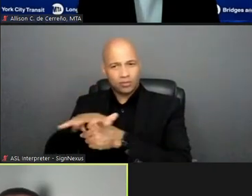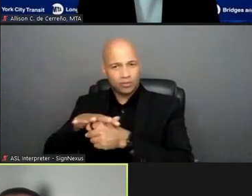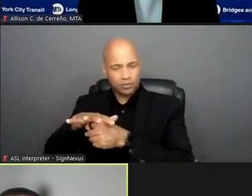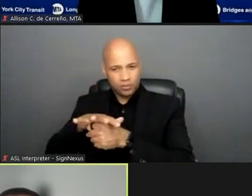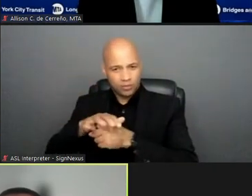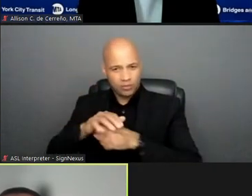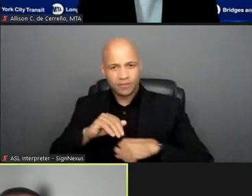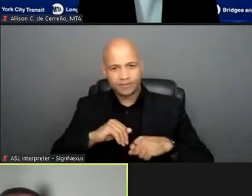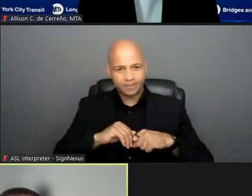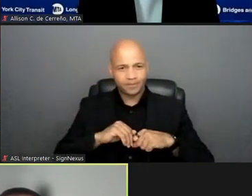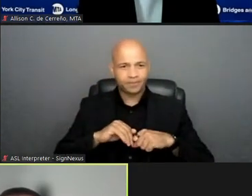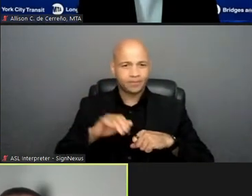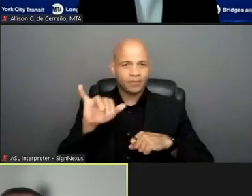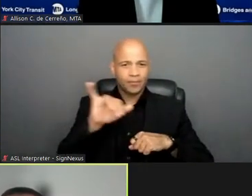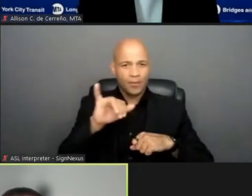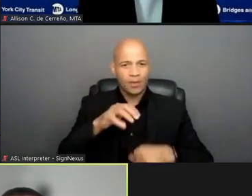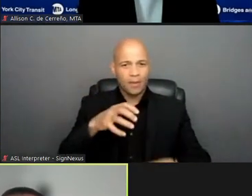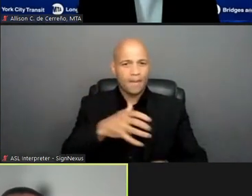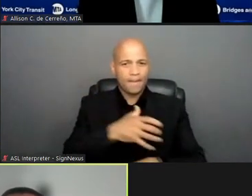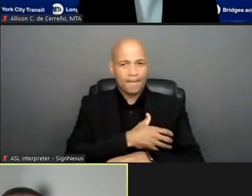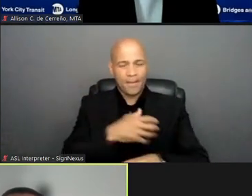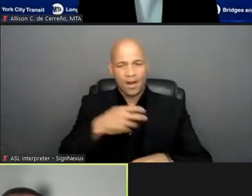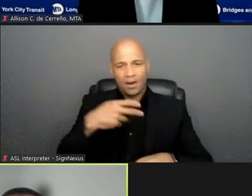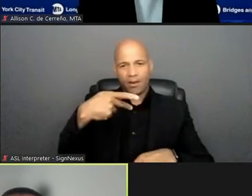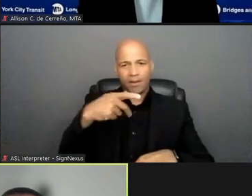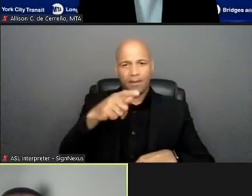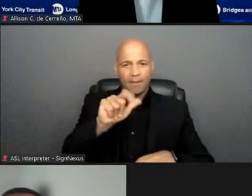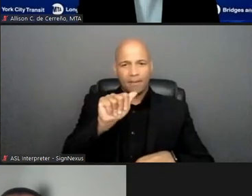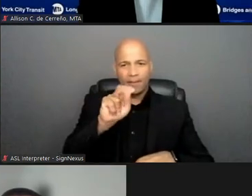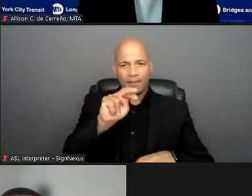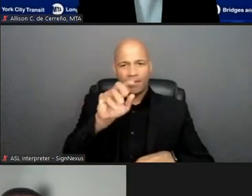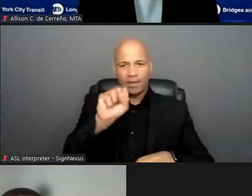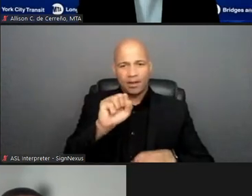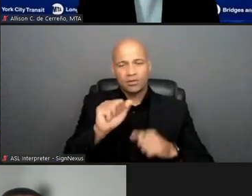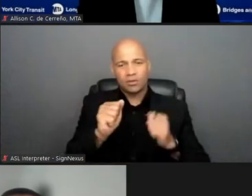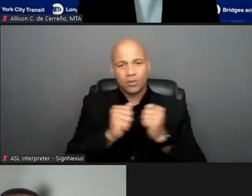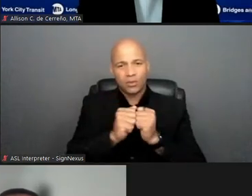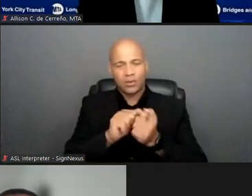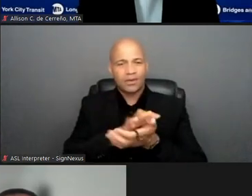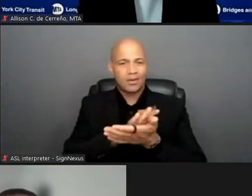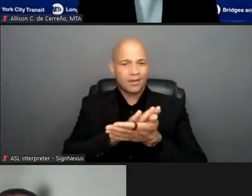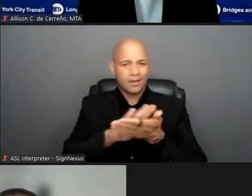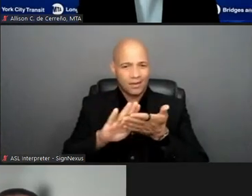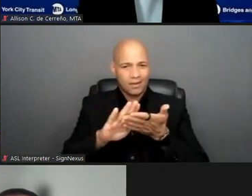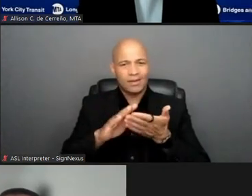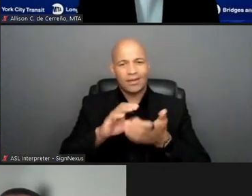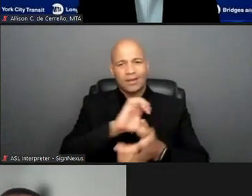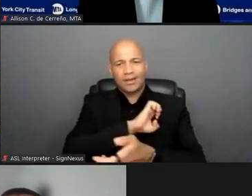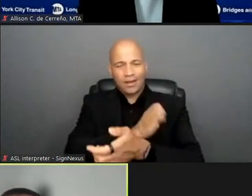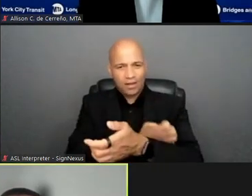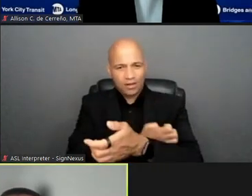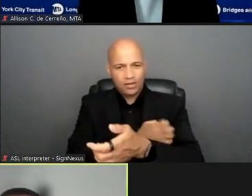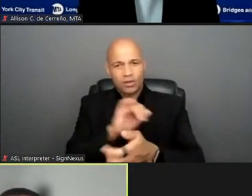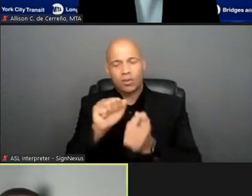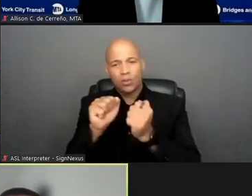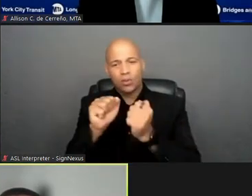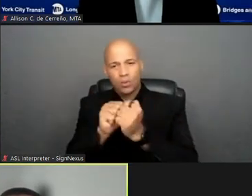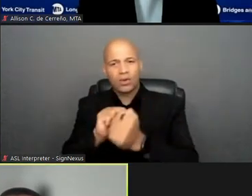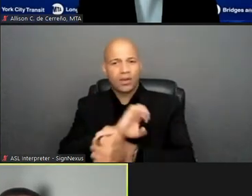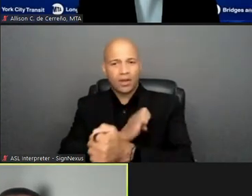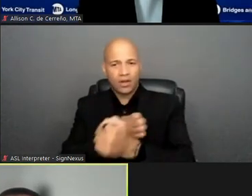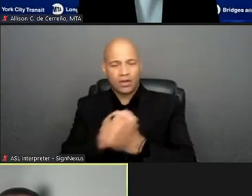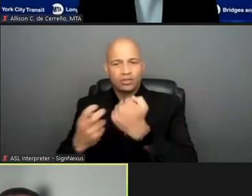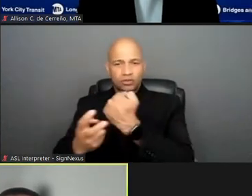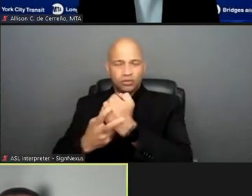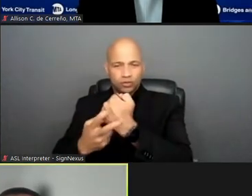peaker power plants and the South Bronx with clean renewable energy plus battery storage fourth stylish a marine